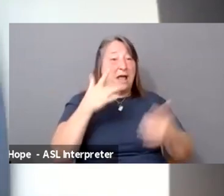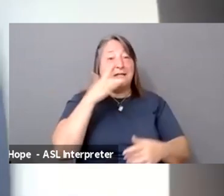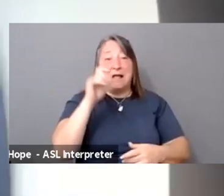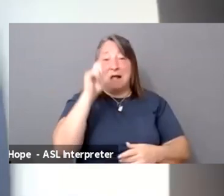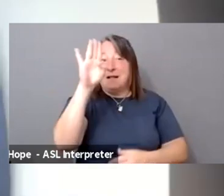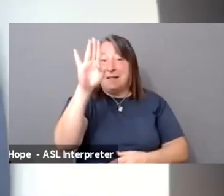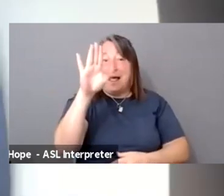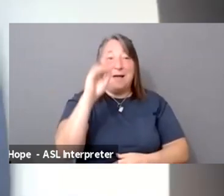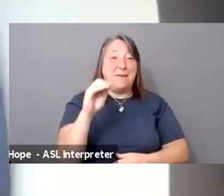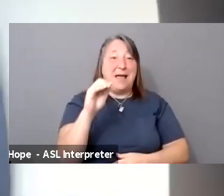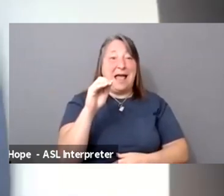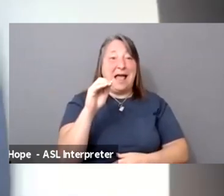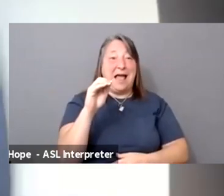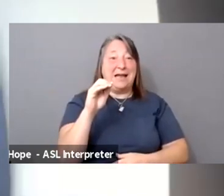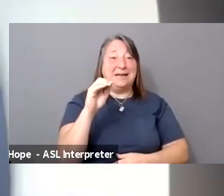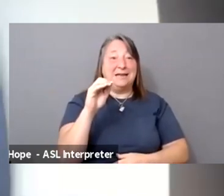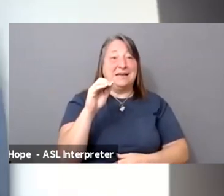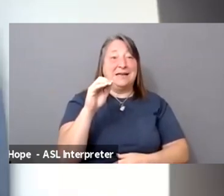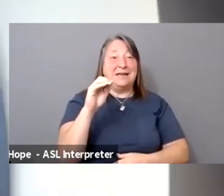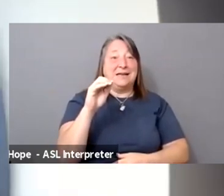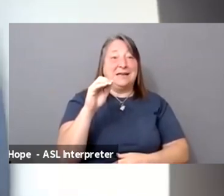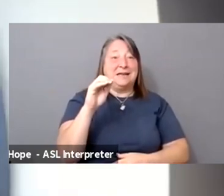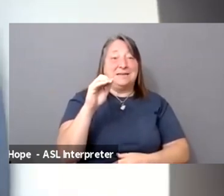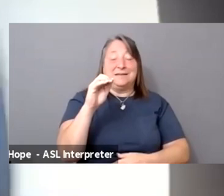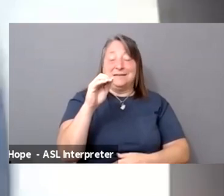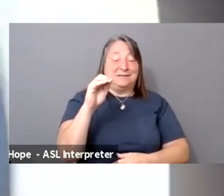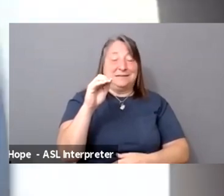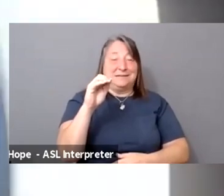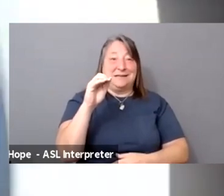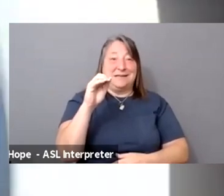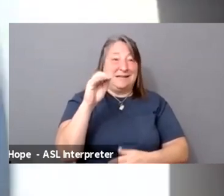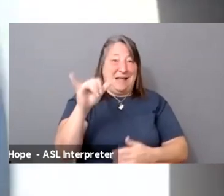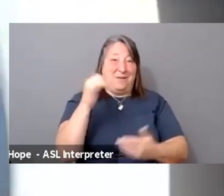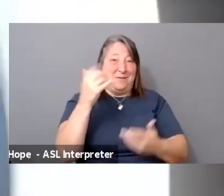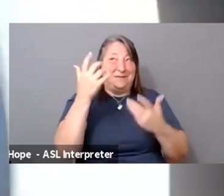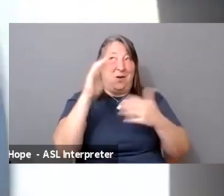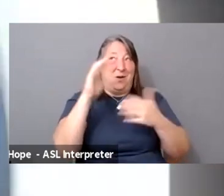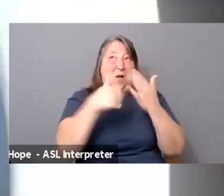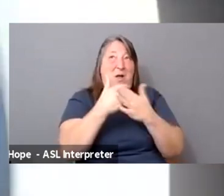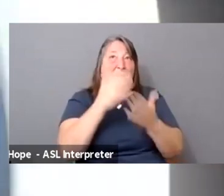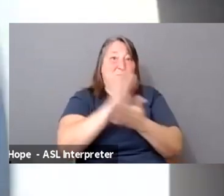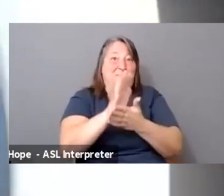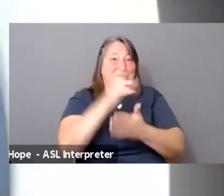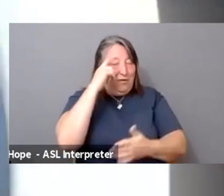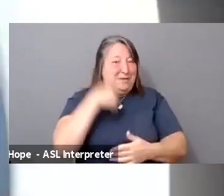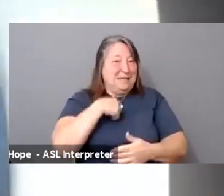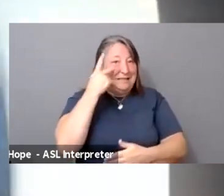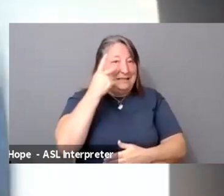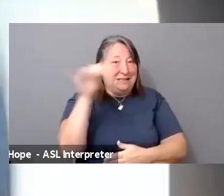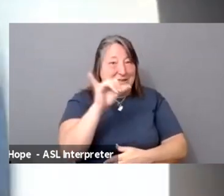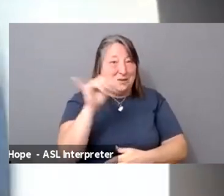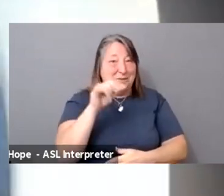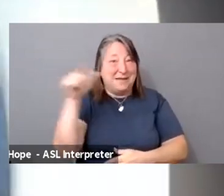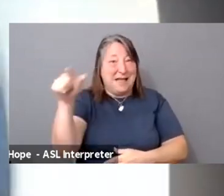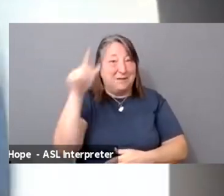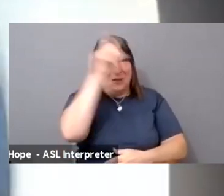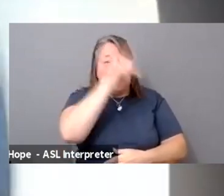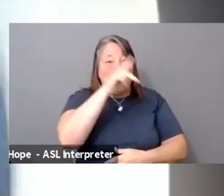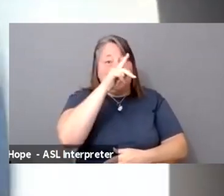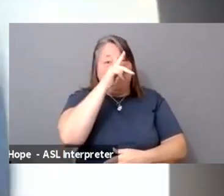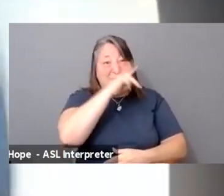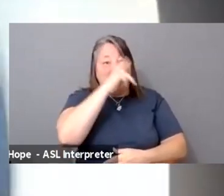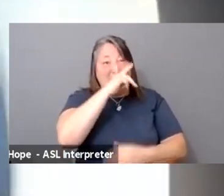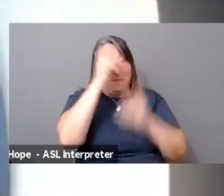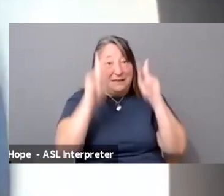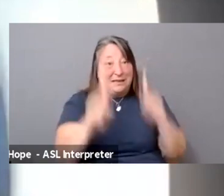And Leia Salonga was my kind of hero who is in my film. But she was the only Filipino that anybody knew of that was in any kind